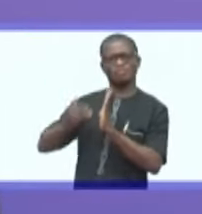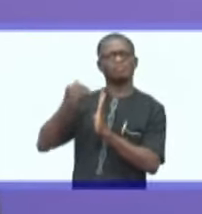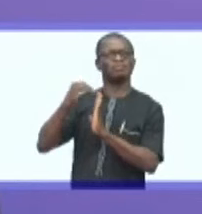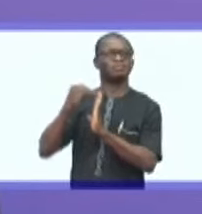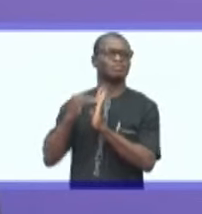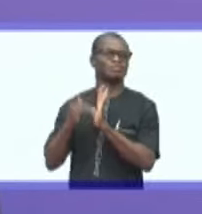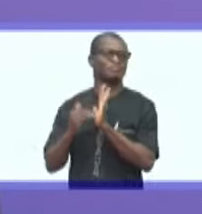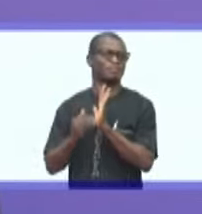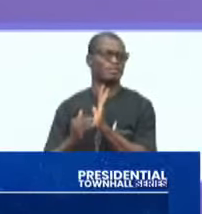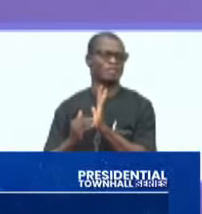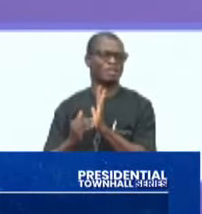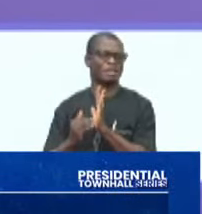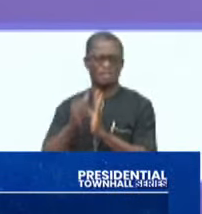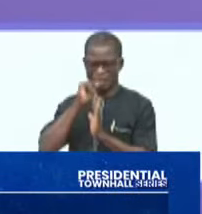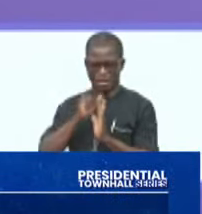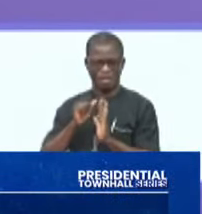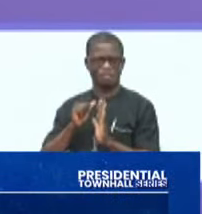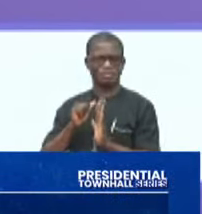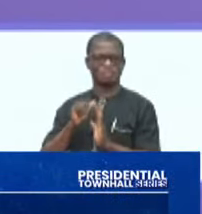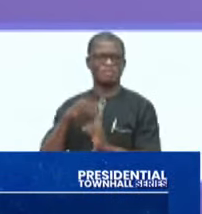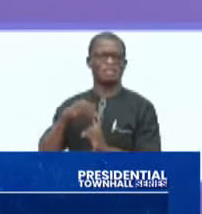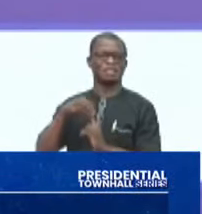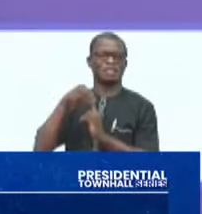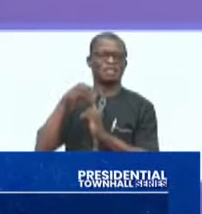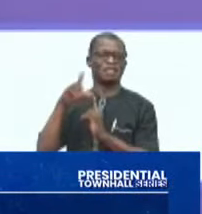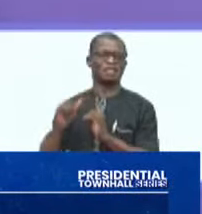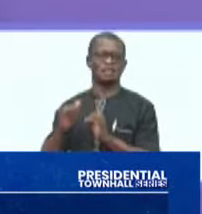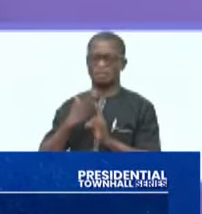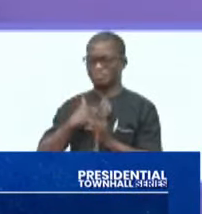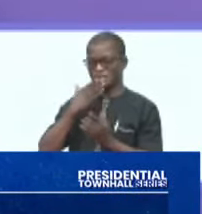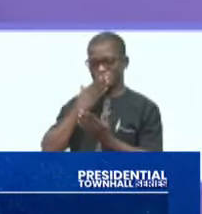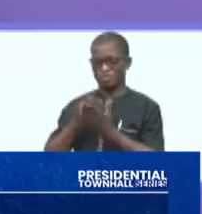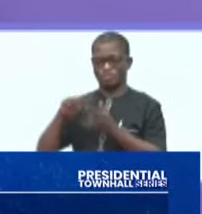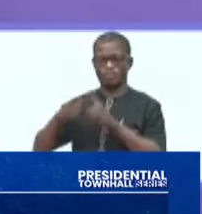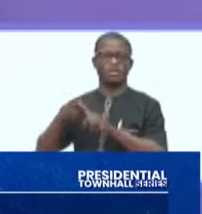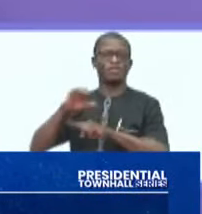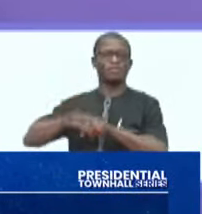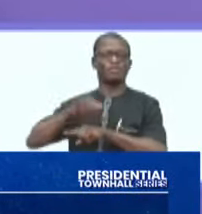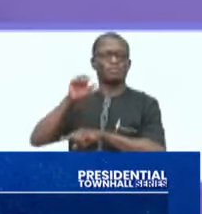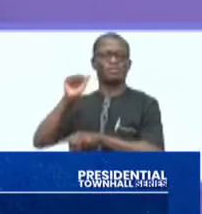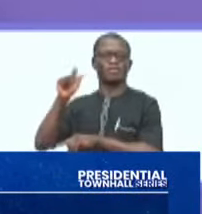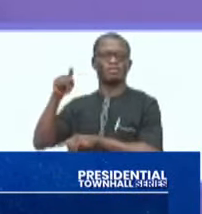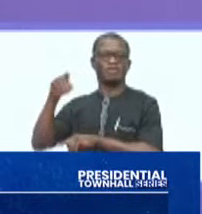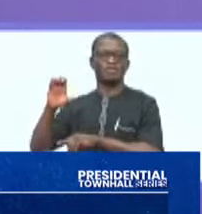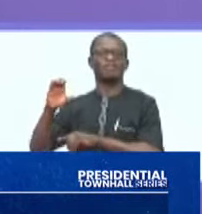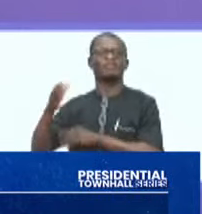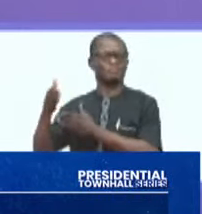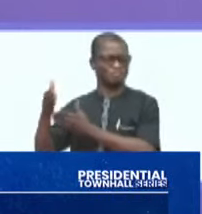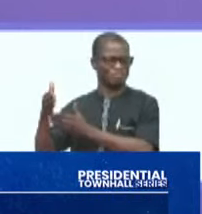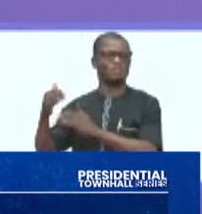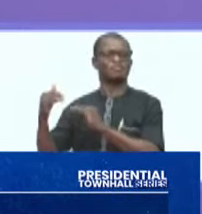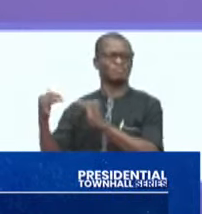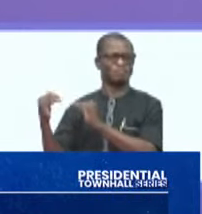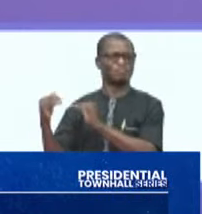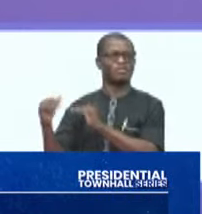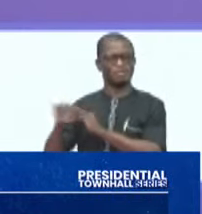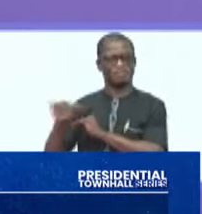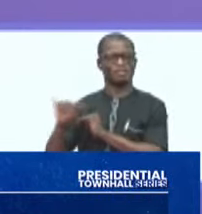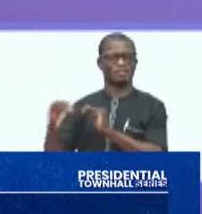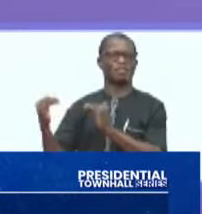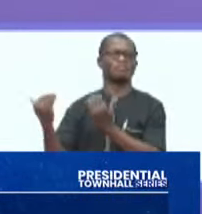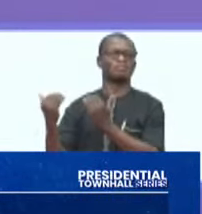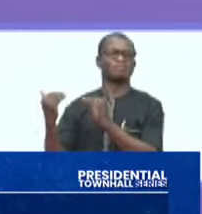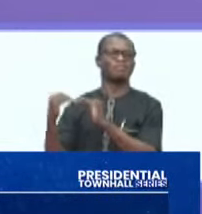that. And particularly my good friend on the APC side, you know, on the same level, he was